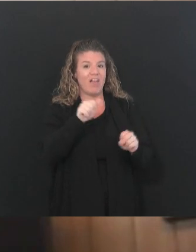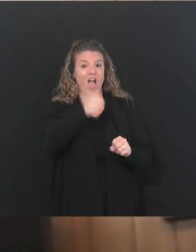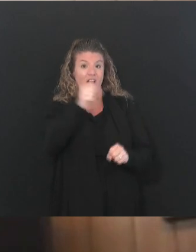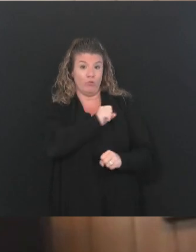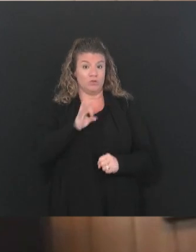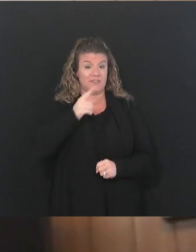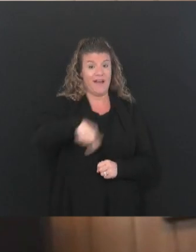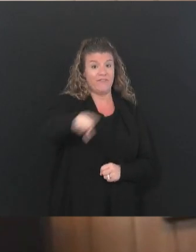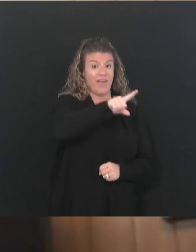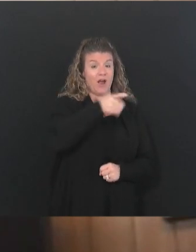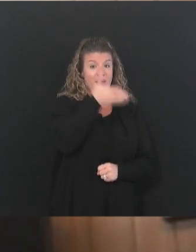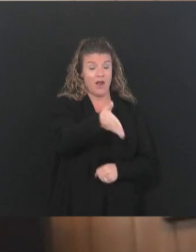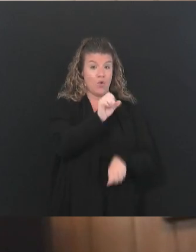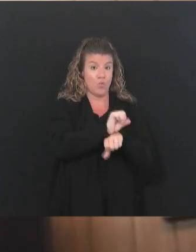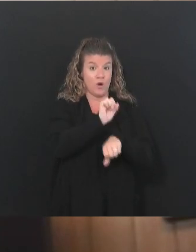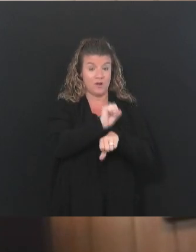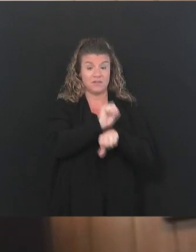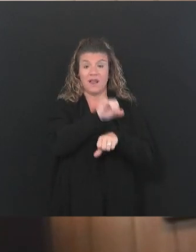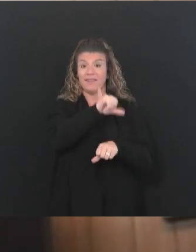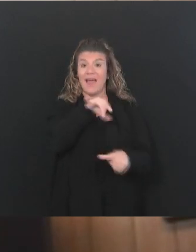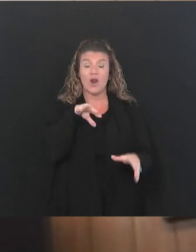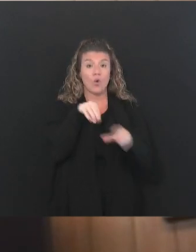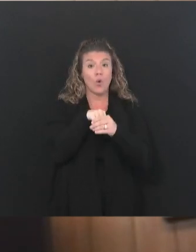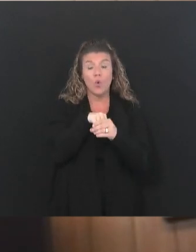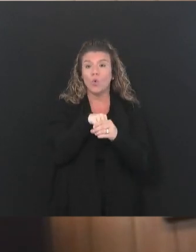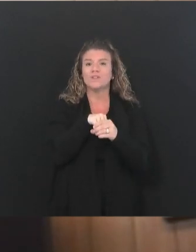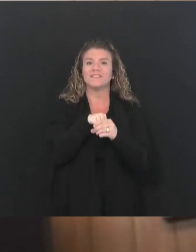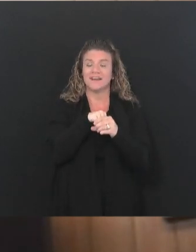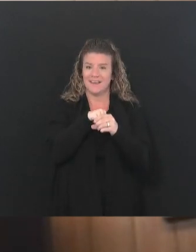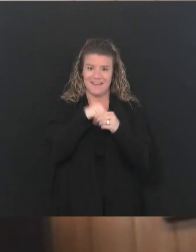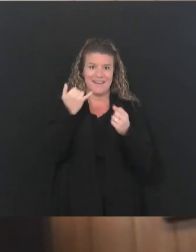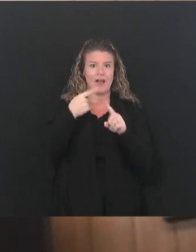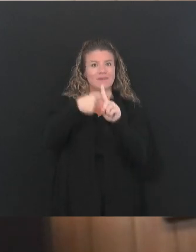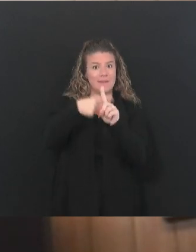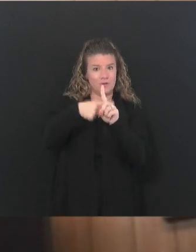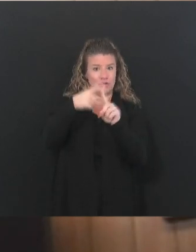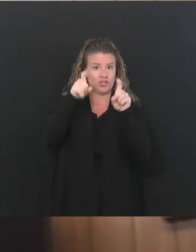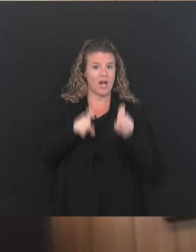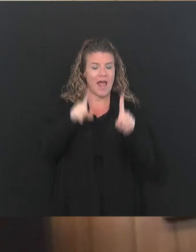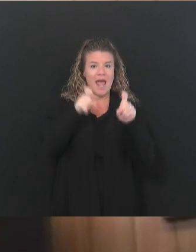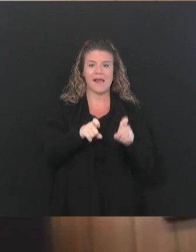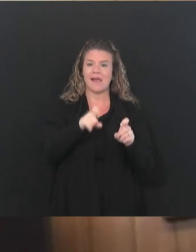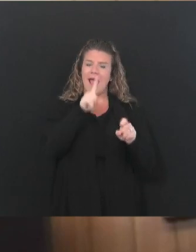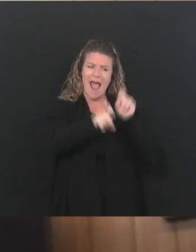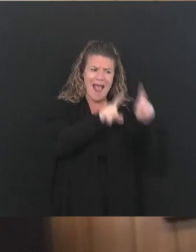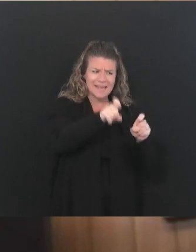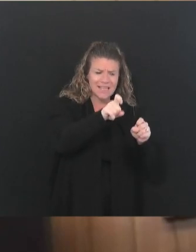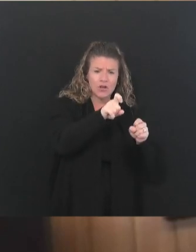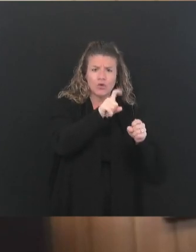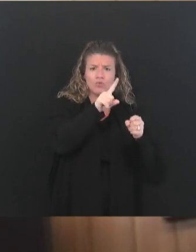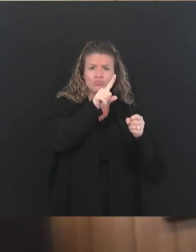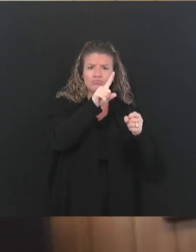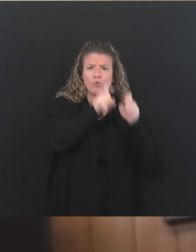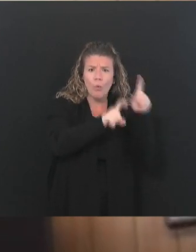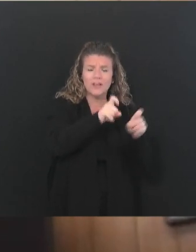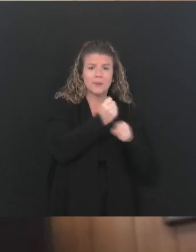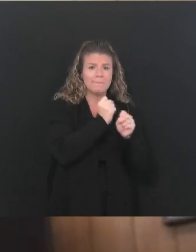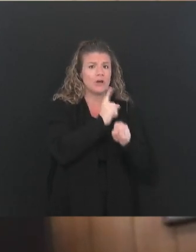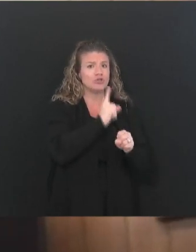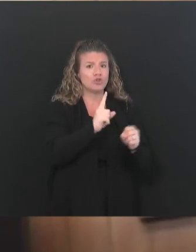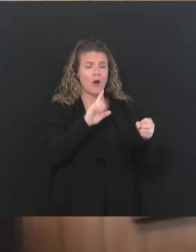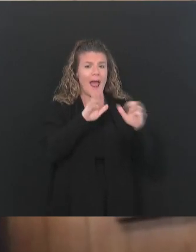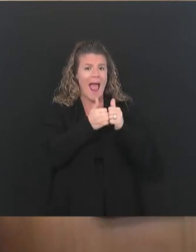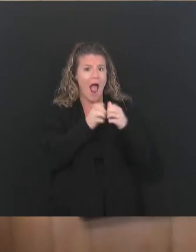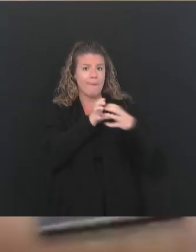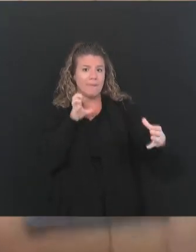and personnel. That includes taking temperatures as well as surveillance questions. In addition to the activities